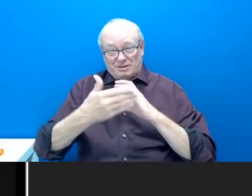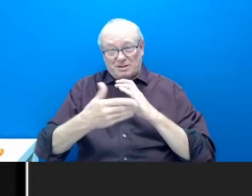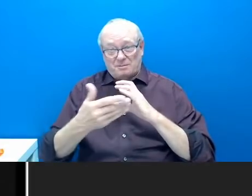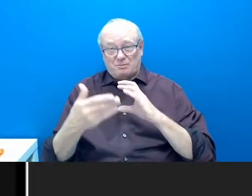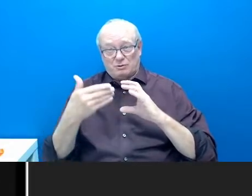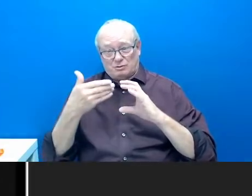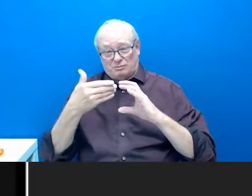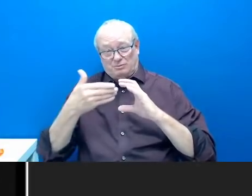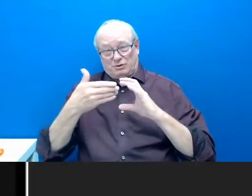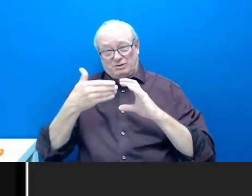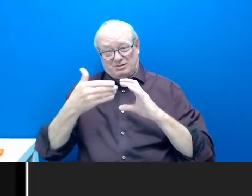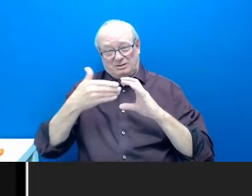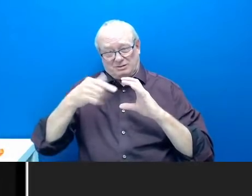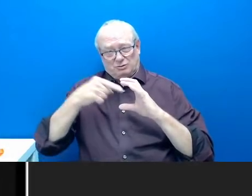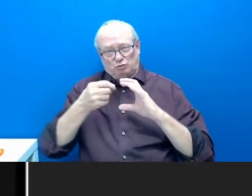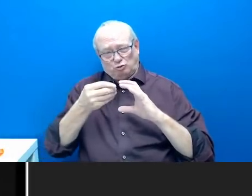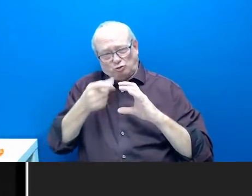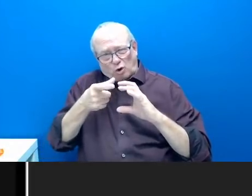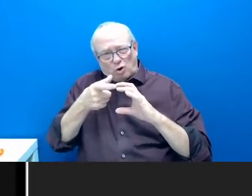But